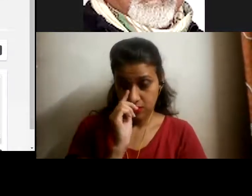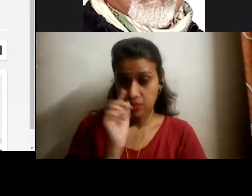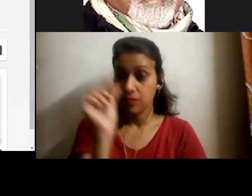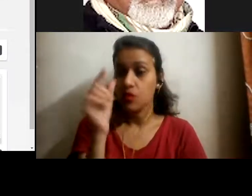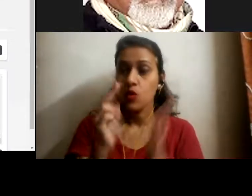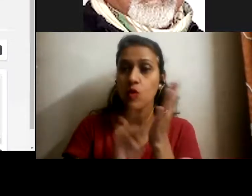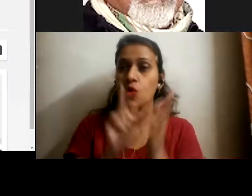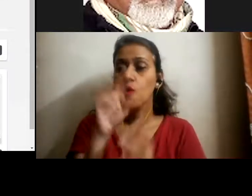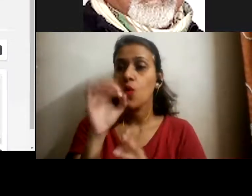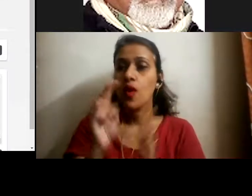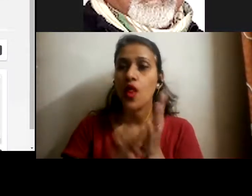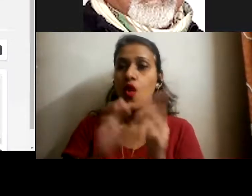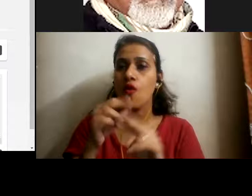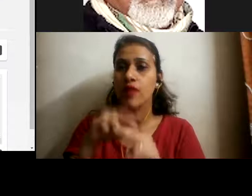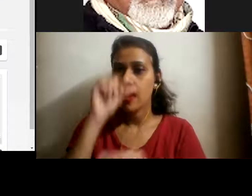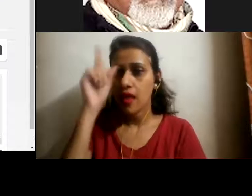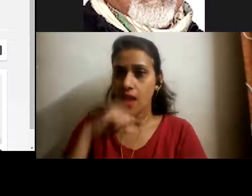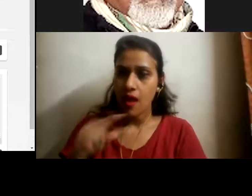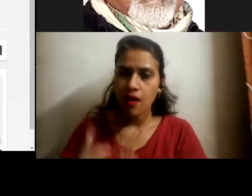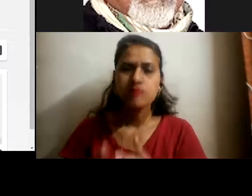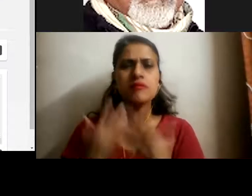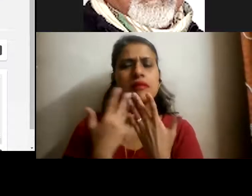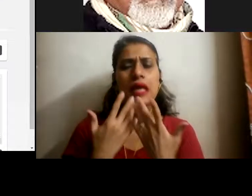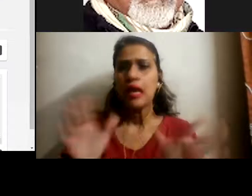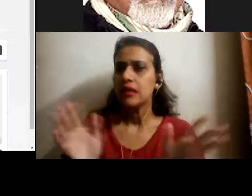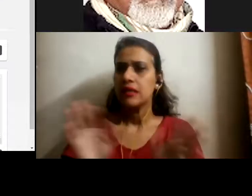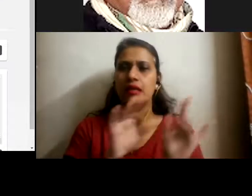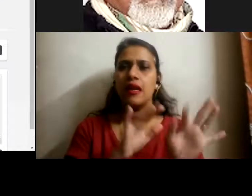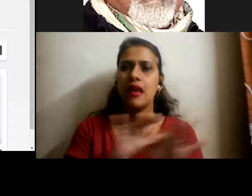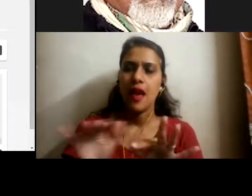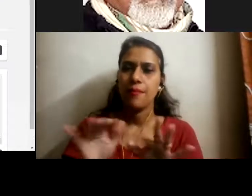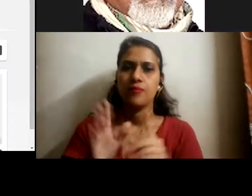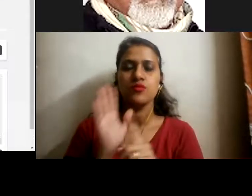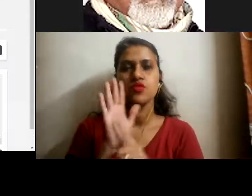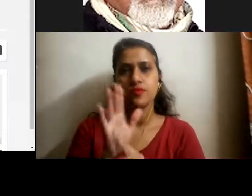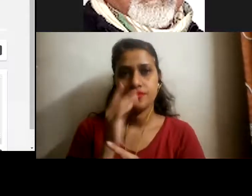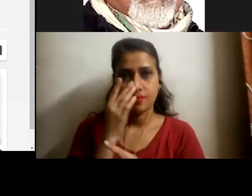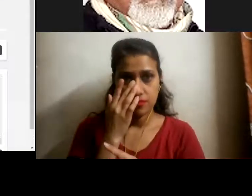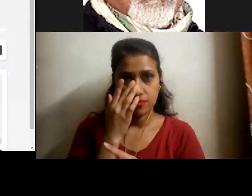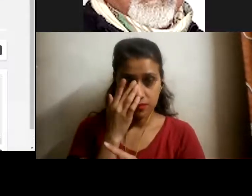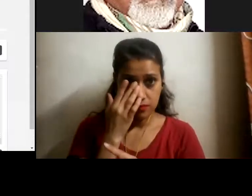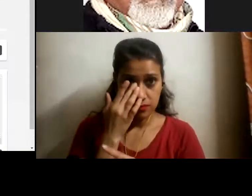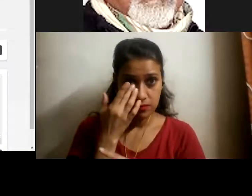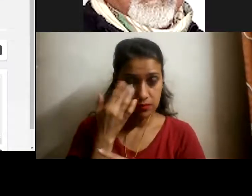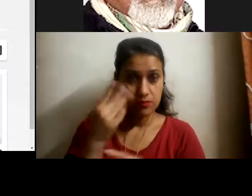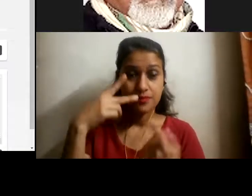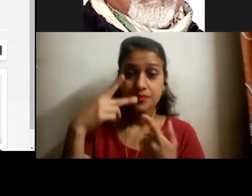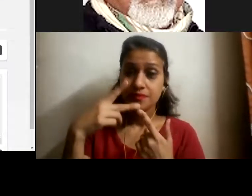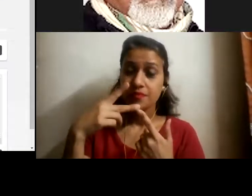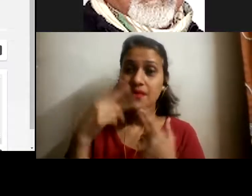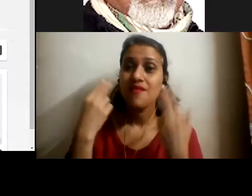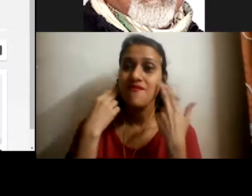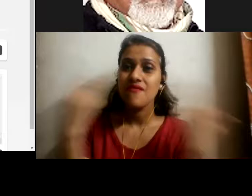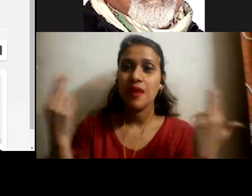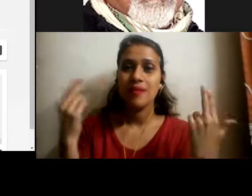over here and search. Similarly, here as well, this is by party name. The first one is search by party name and the second one is search by famous case